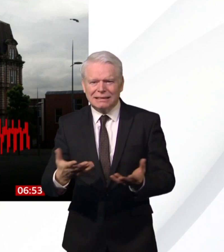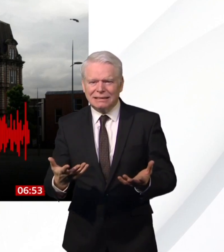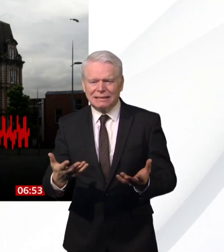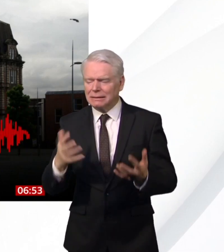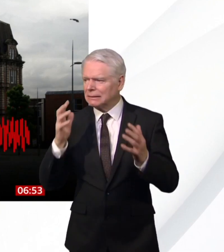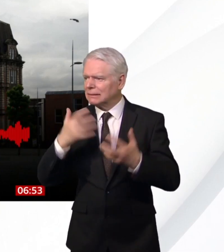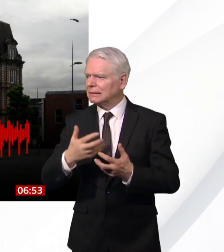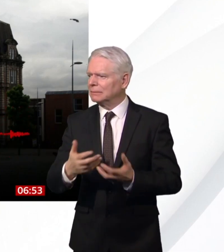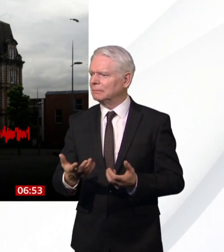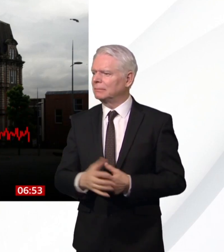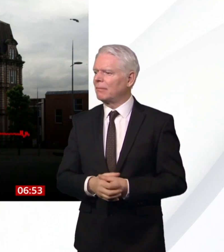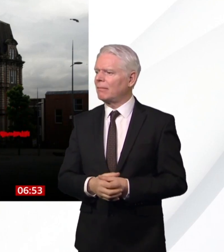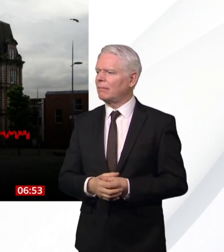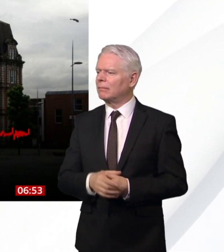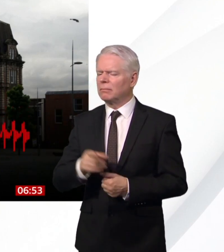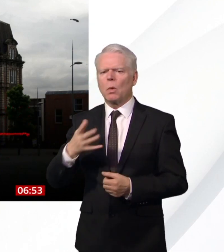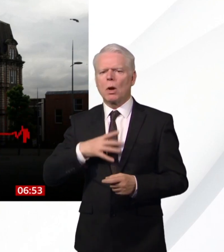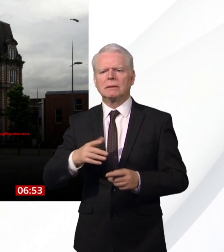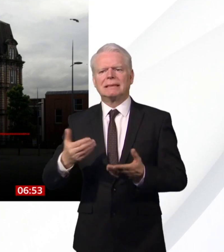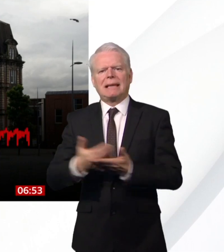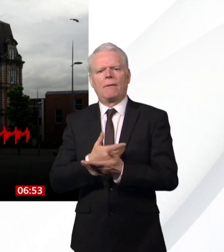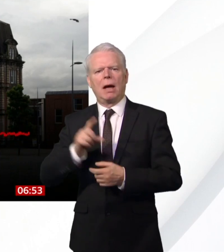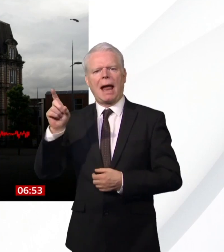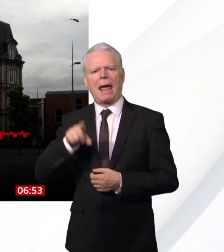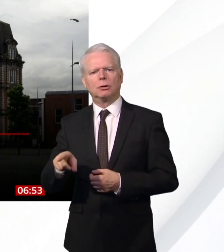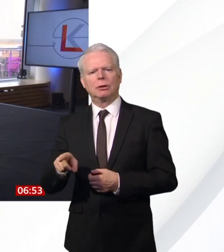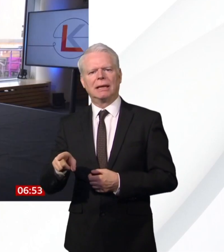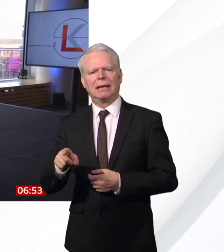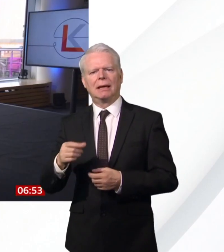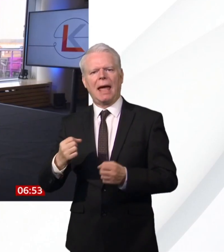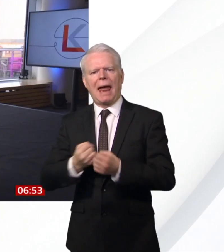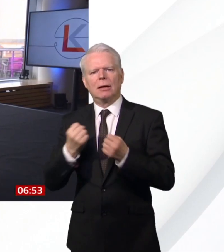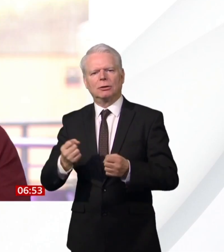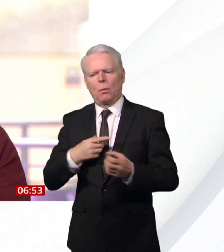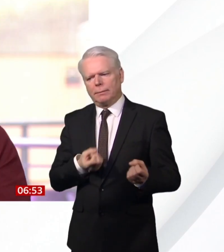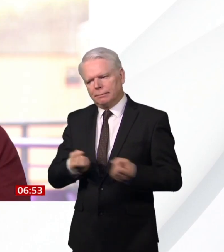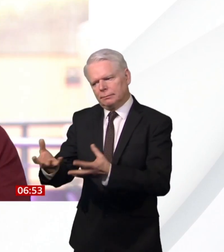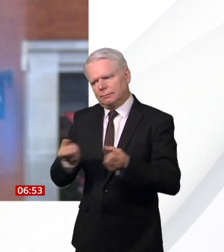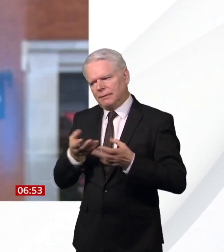I don't think anybody is arguing that we shouldn't have acted on energy.